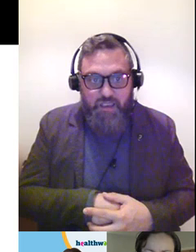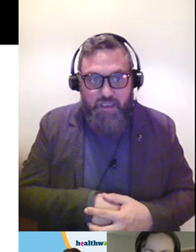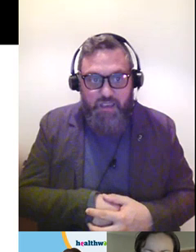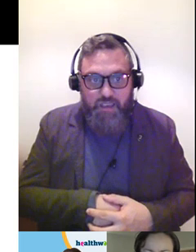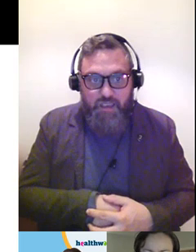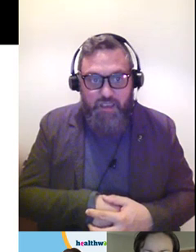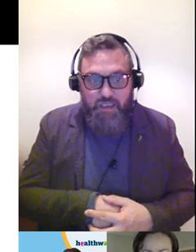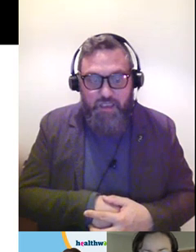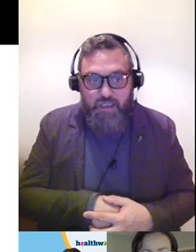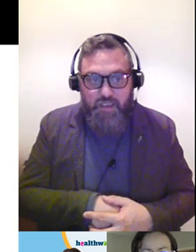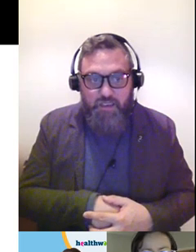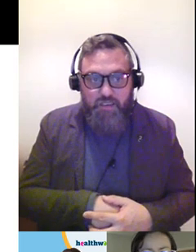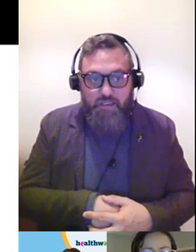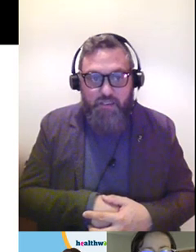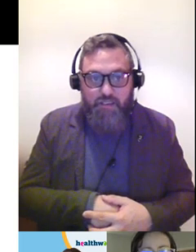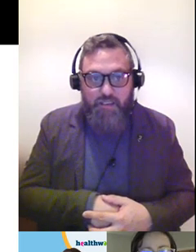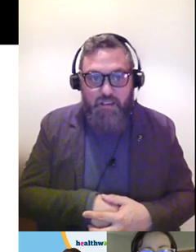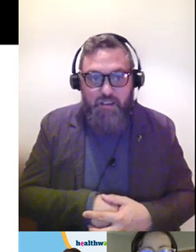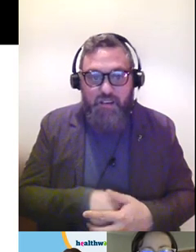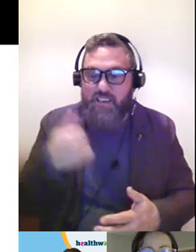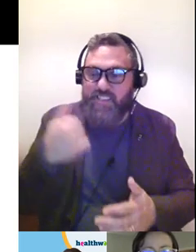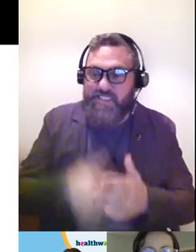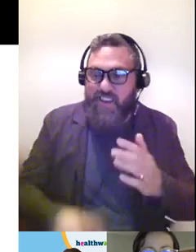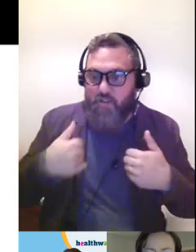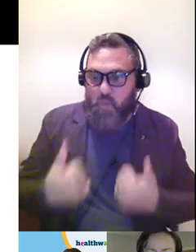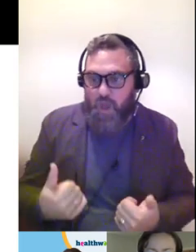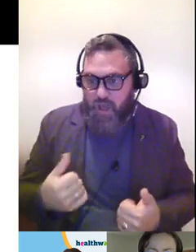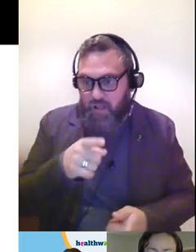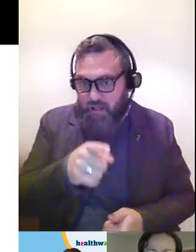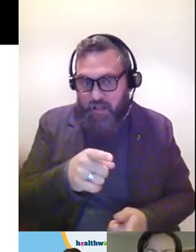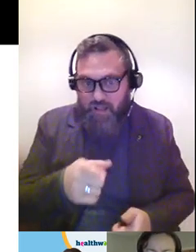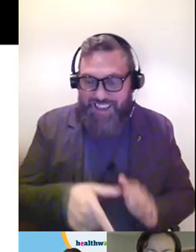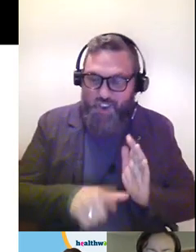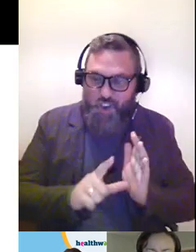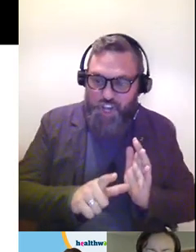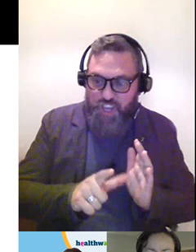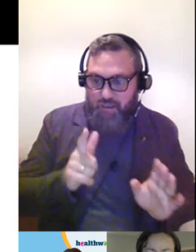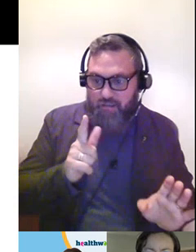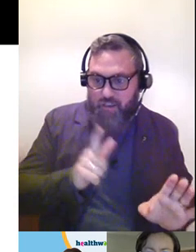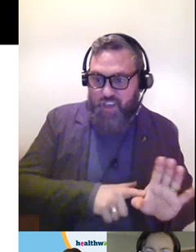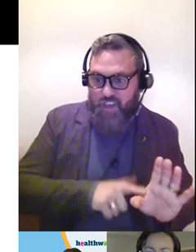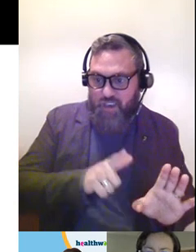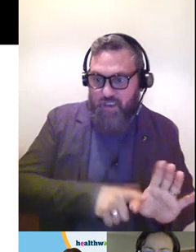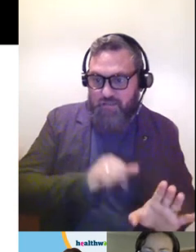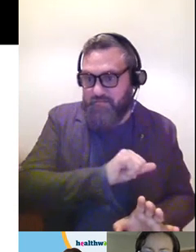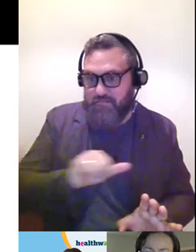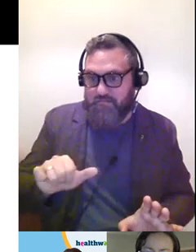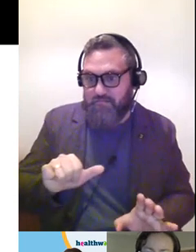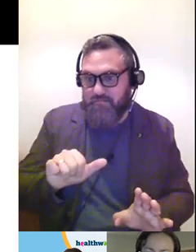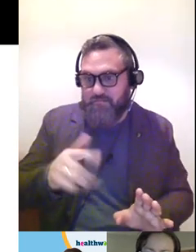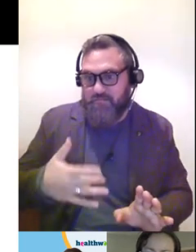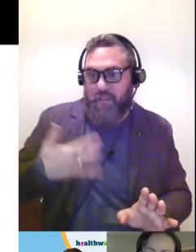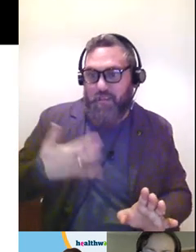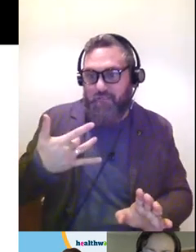So the next slide is about starting well. The early years in a person's life are crucial